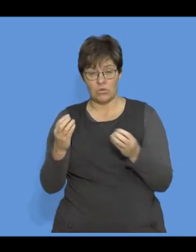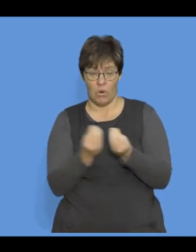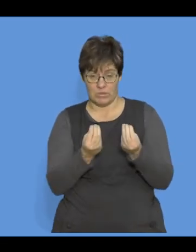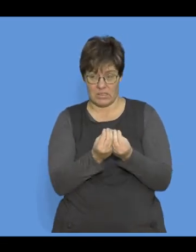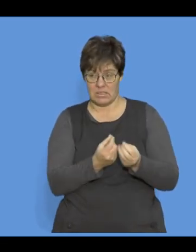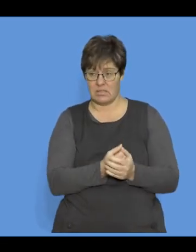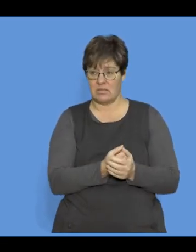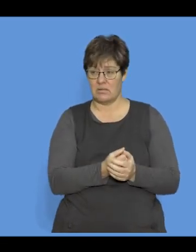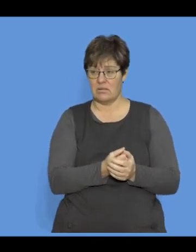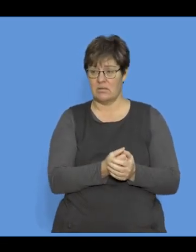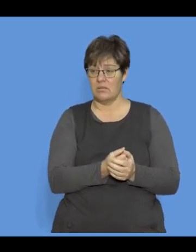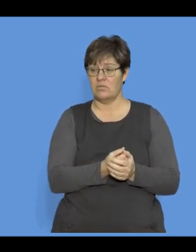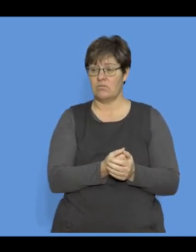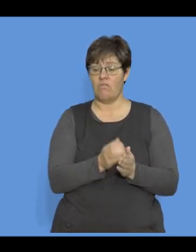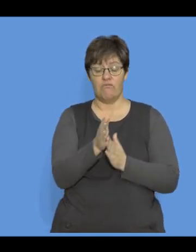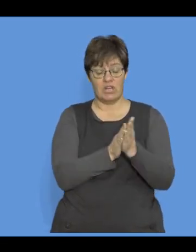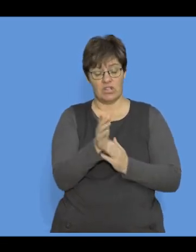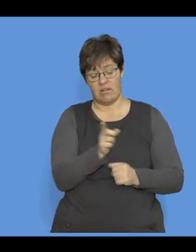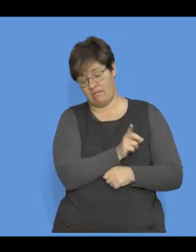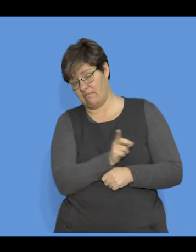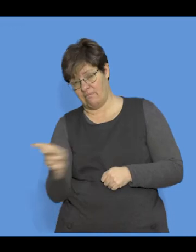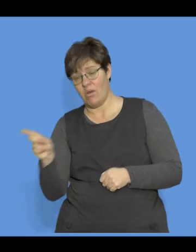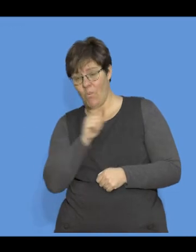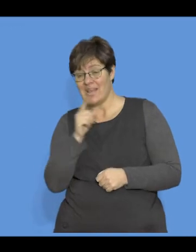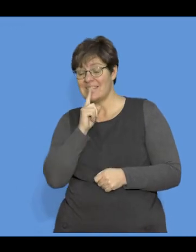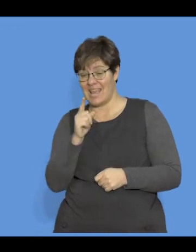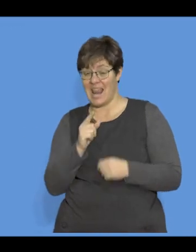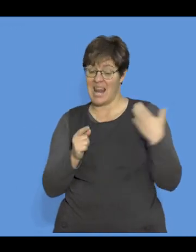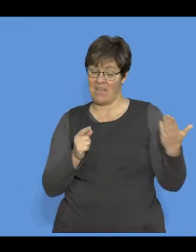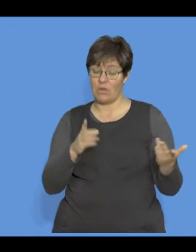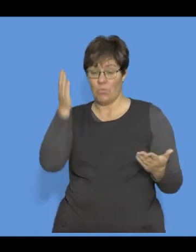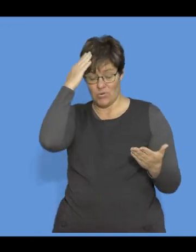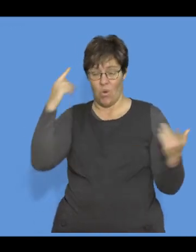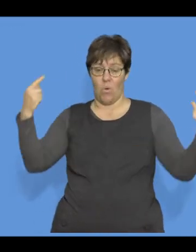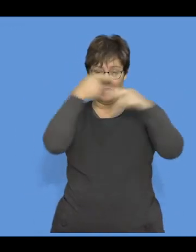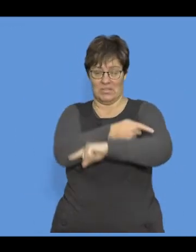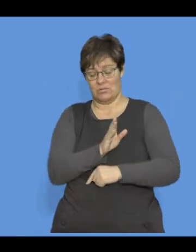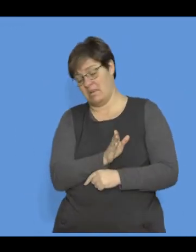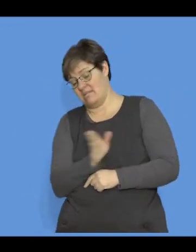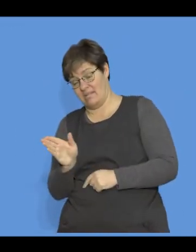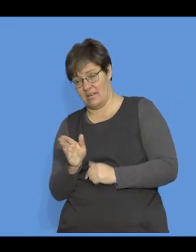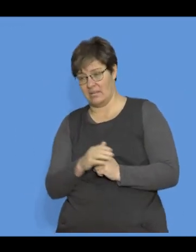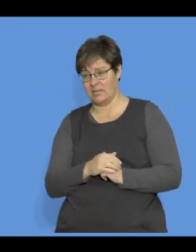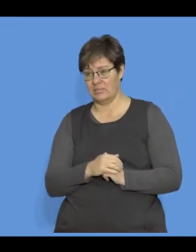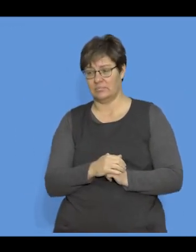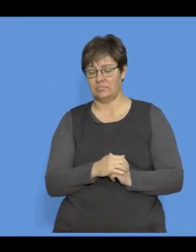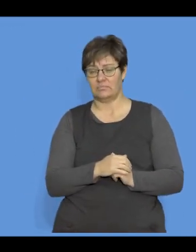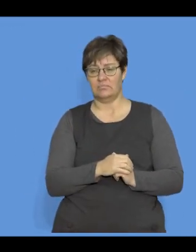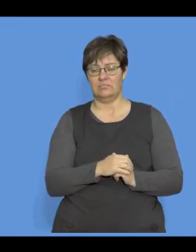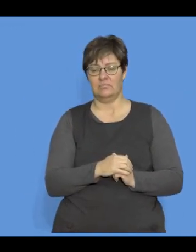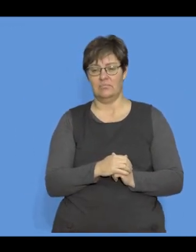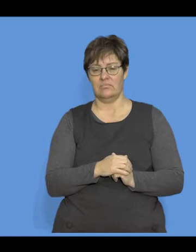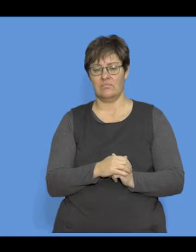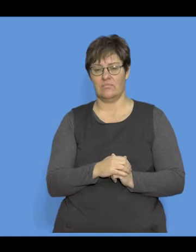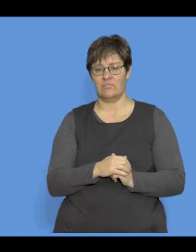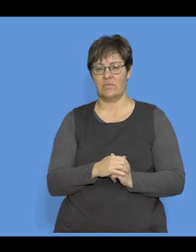the frictional force will be in this direction and we'll write it like that. Now, if we're going to take that